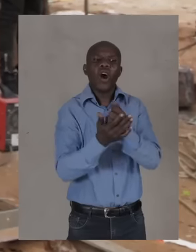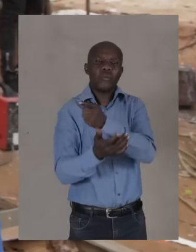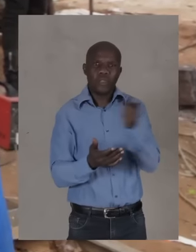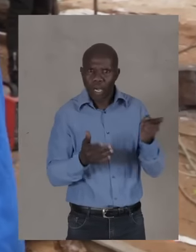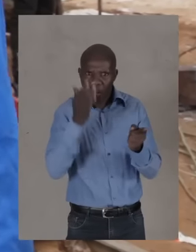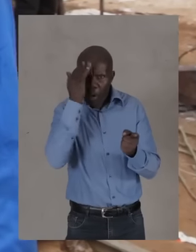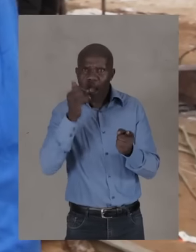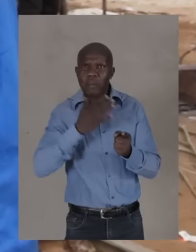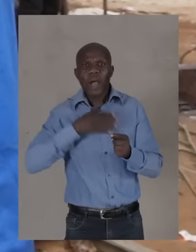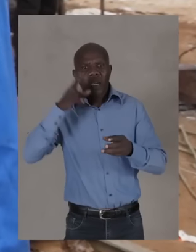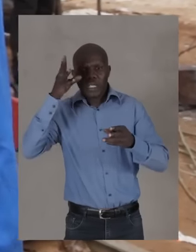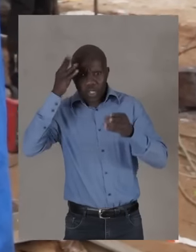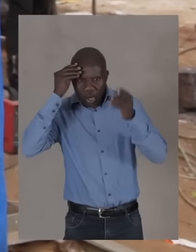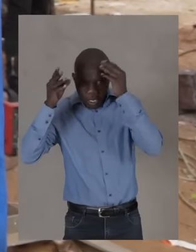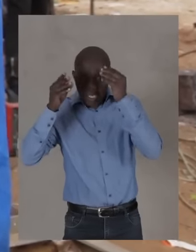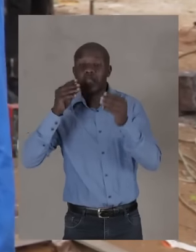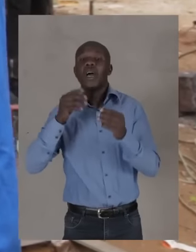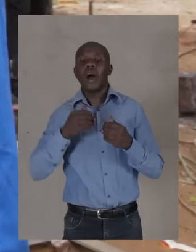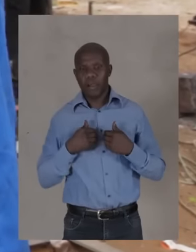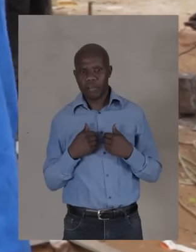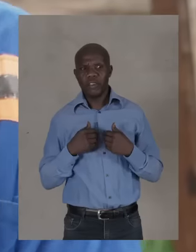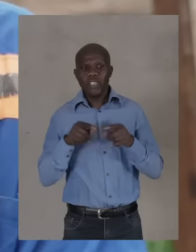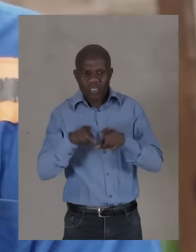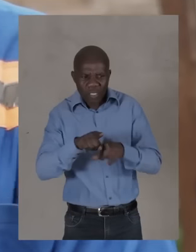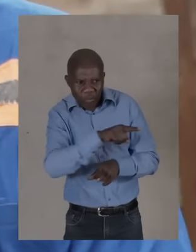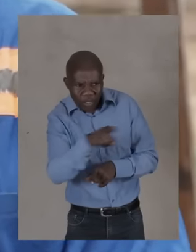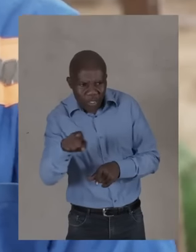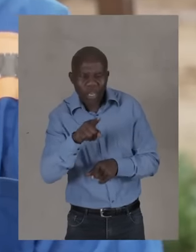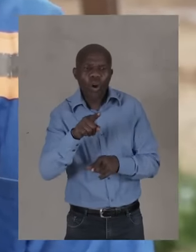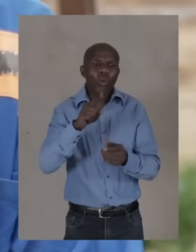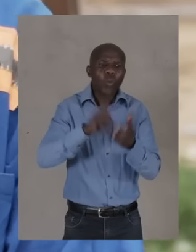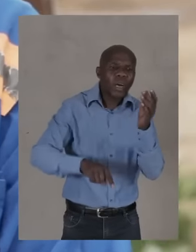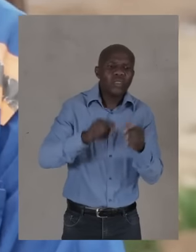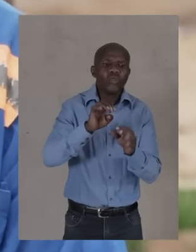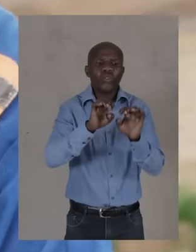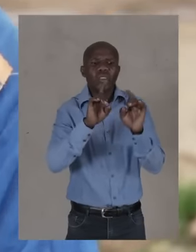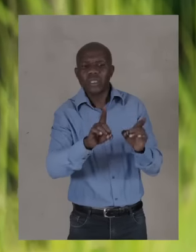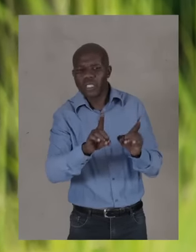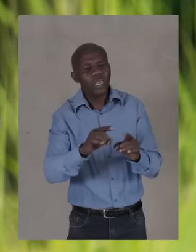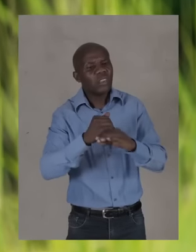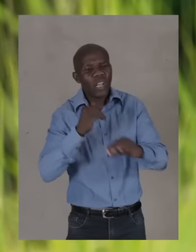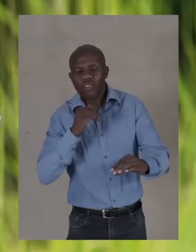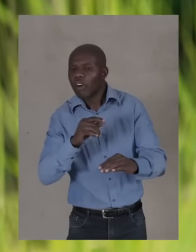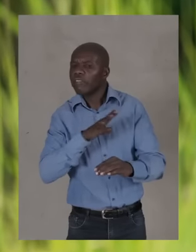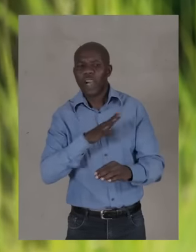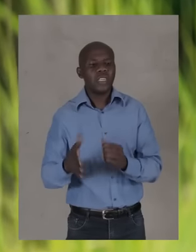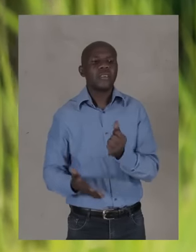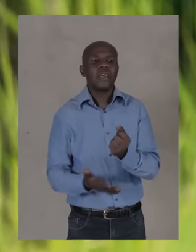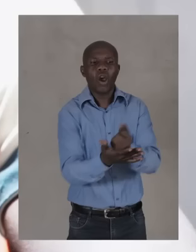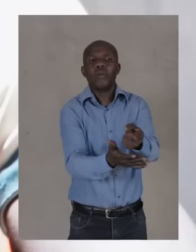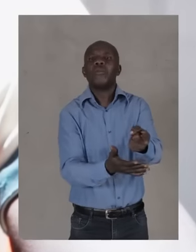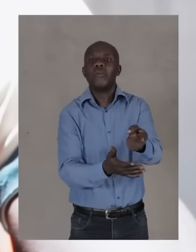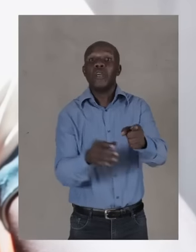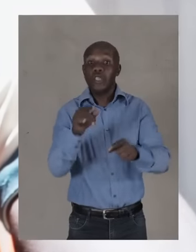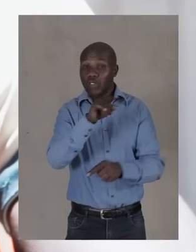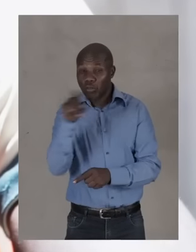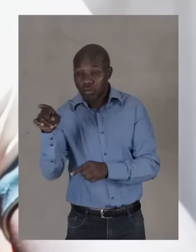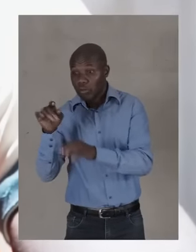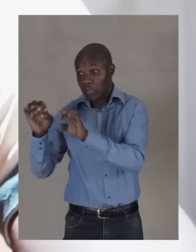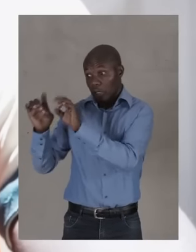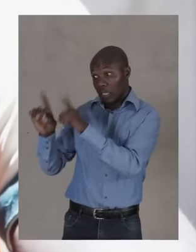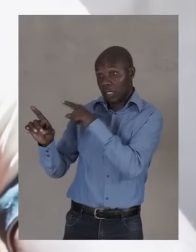have into others. Everyone will have something to do with the skill they will attain. When you're educated, we have